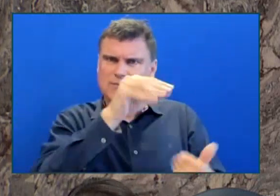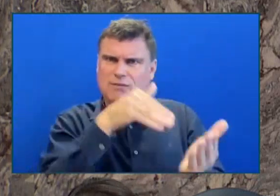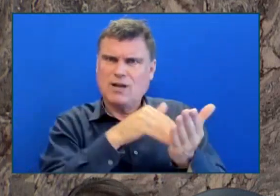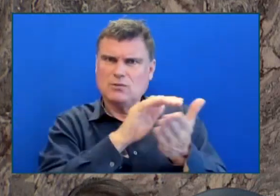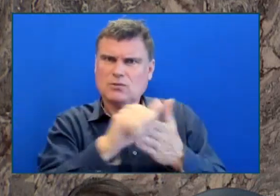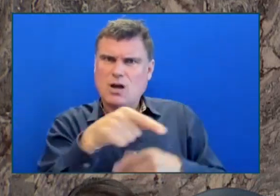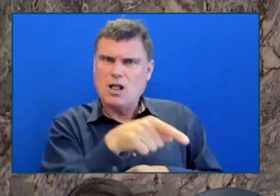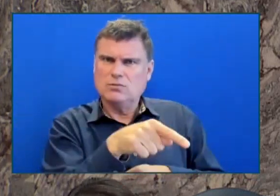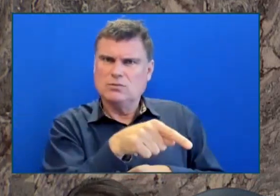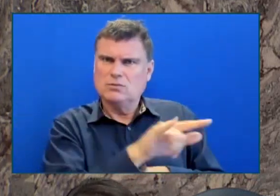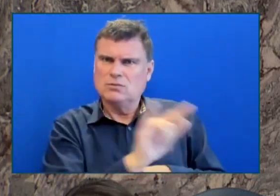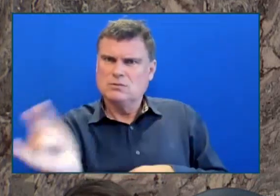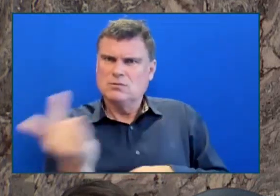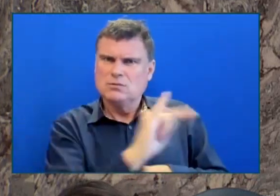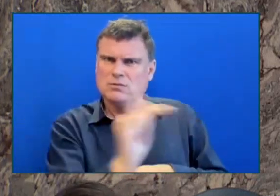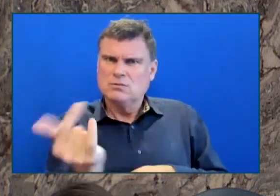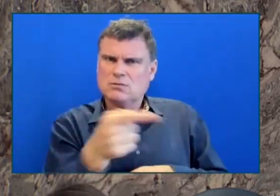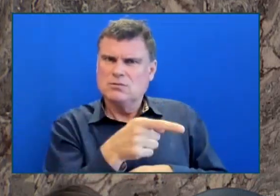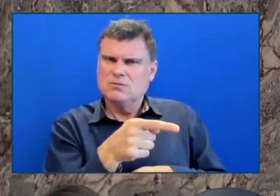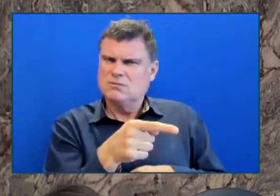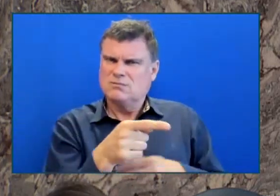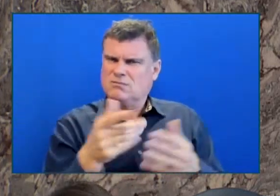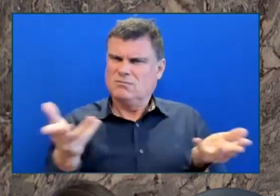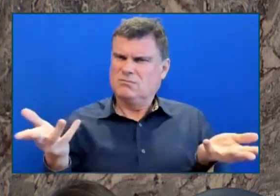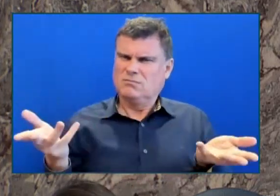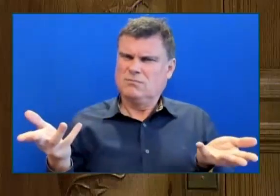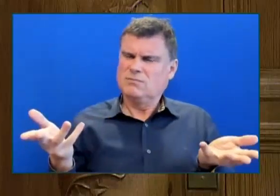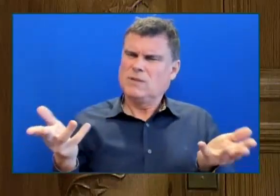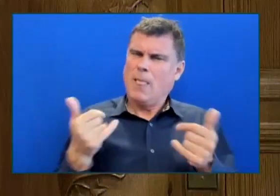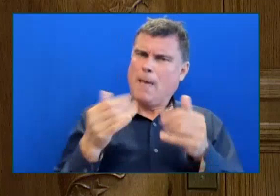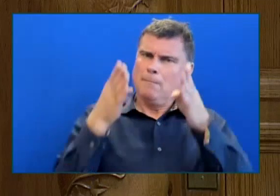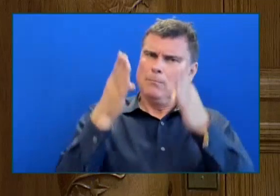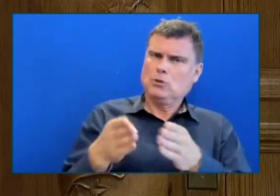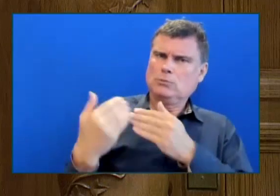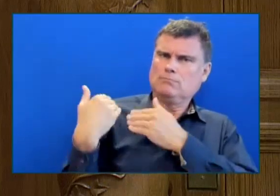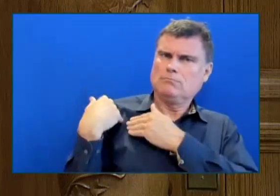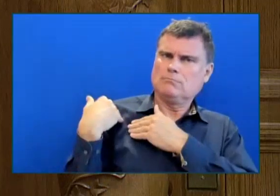how could this Premier justify that? Member, it's the same question.